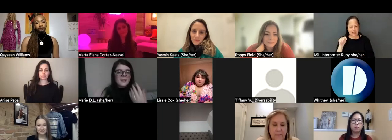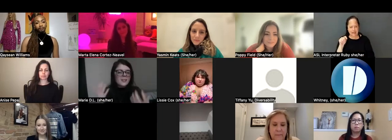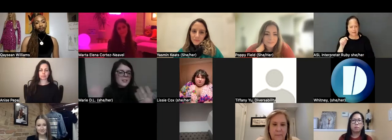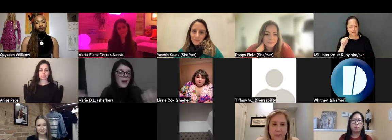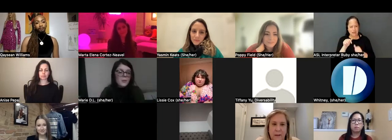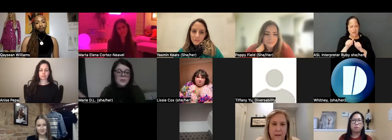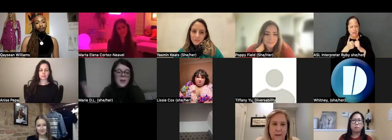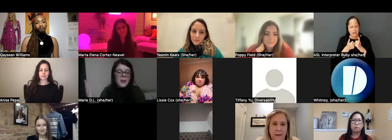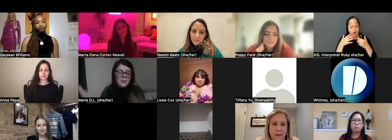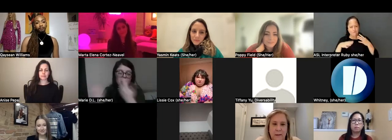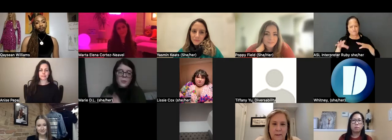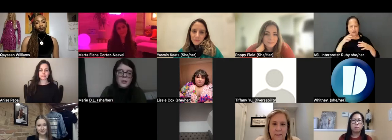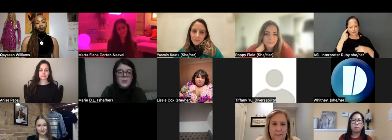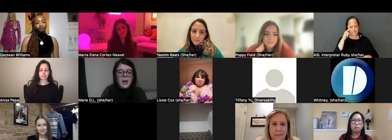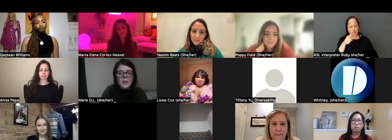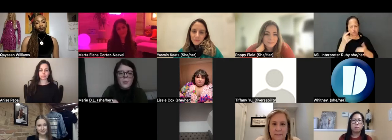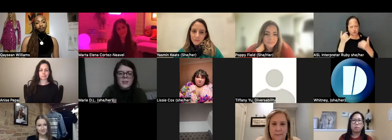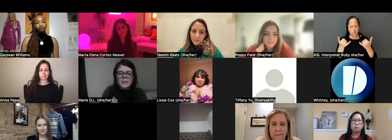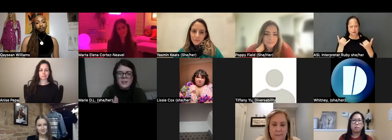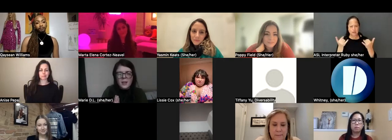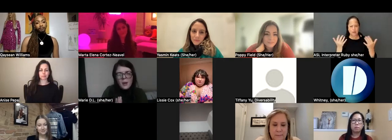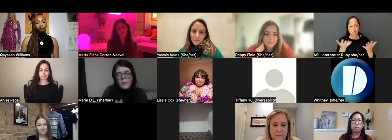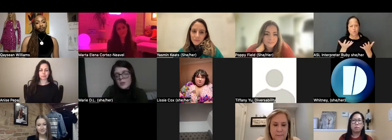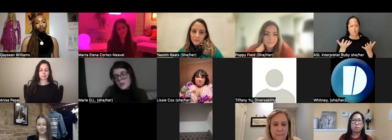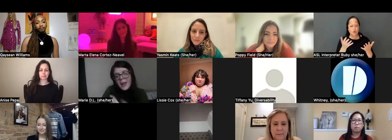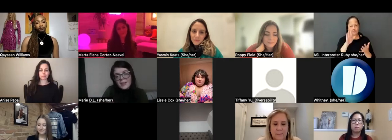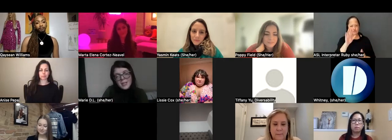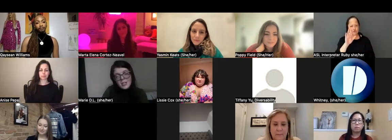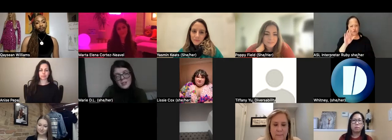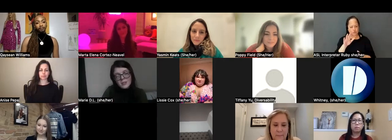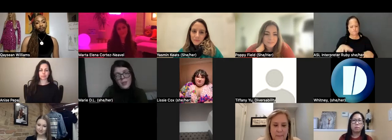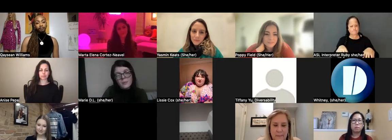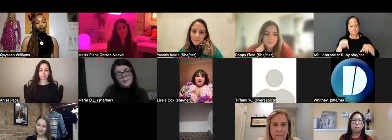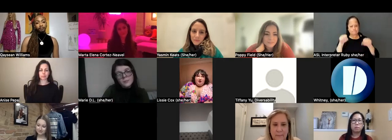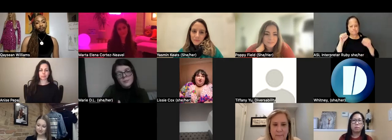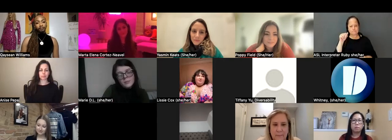How is fashion for you now? Like, what's your adaptations with that?